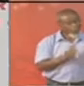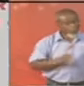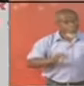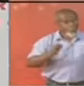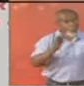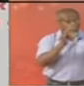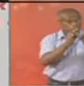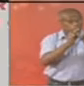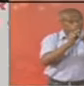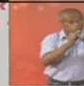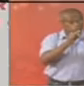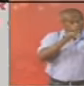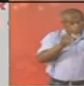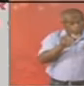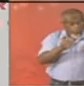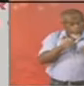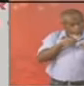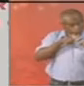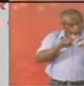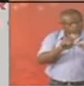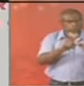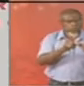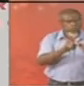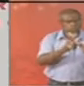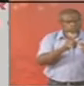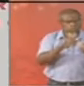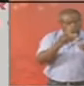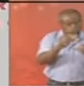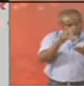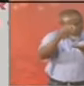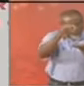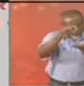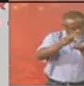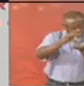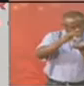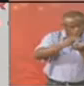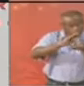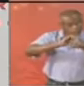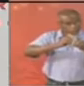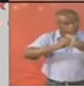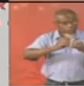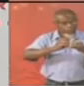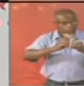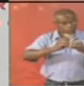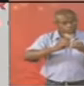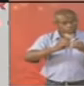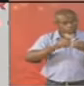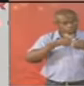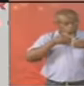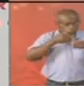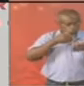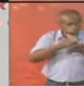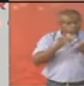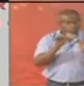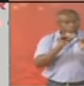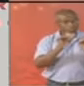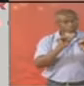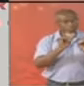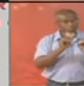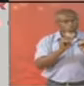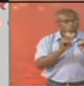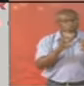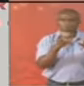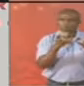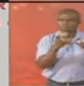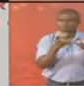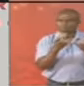towards getting those lower numbers to trend towards zero, as we work towards the contact tracing in these